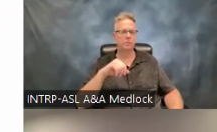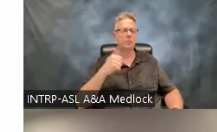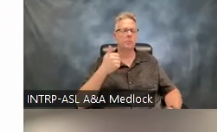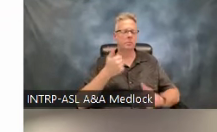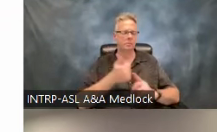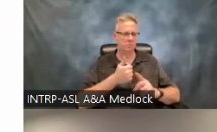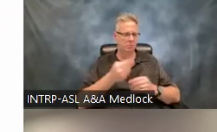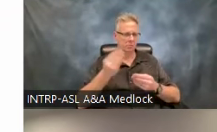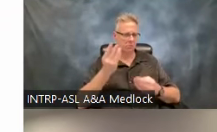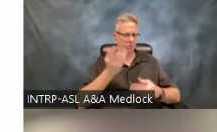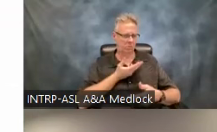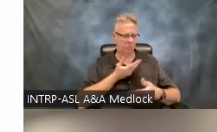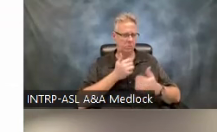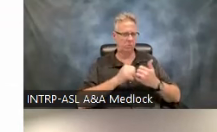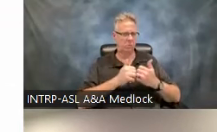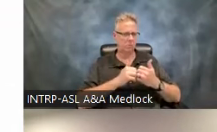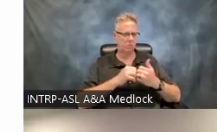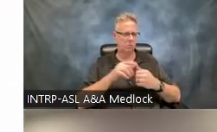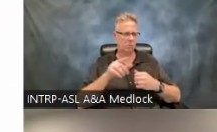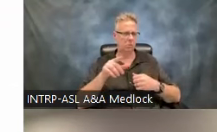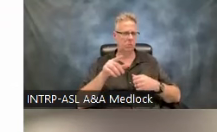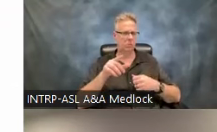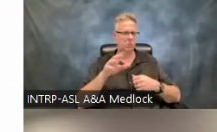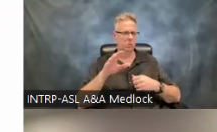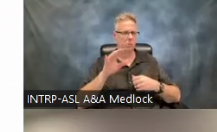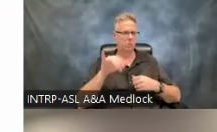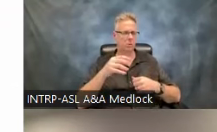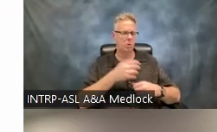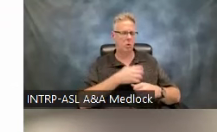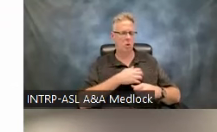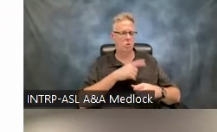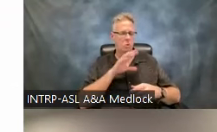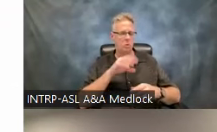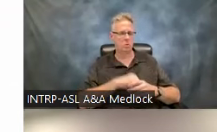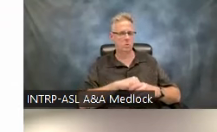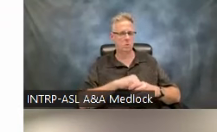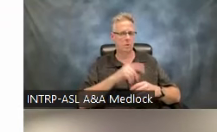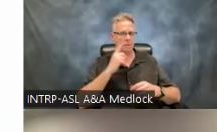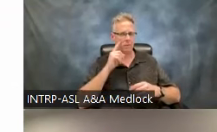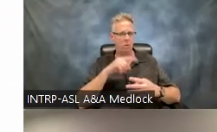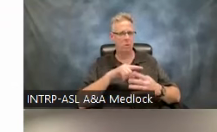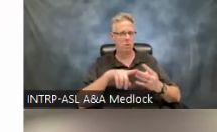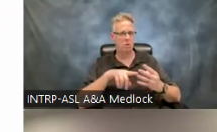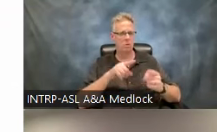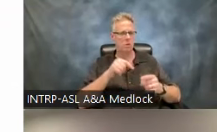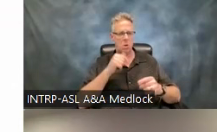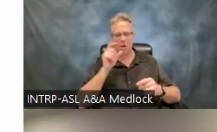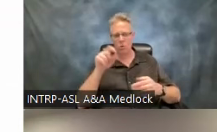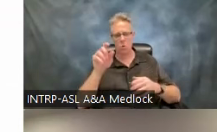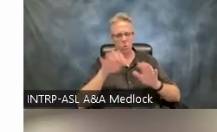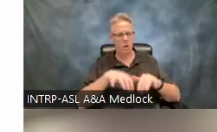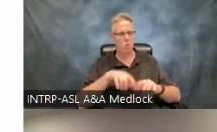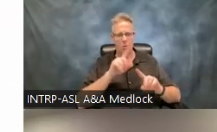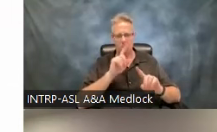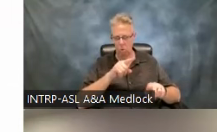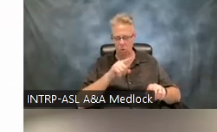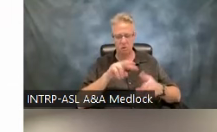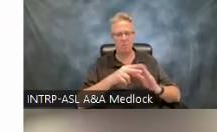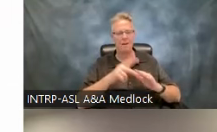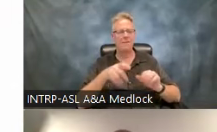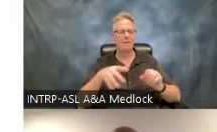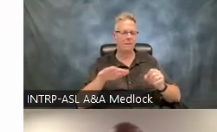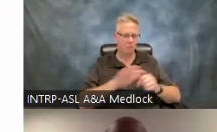told us about how the officers who are involved in deadly force incidents don't have to write reports. Instead, they have to give a full